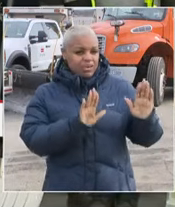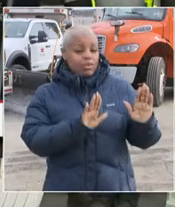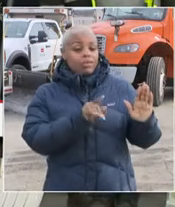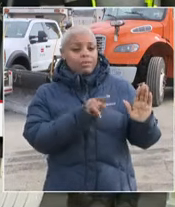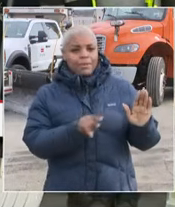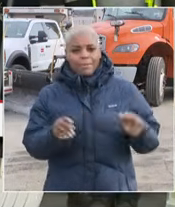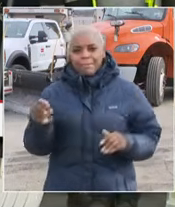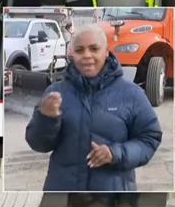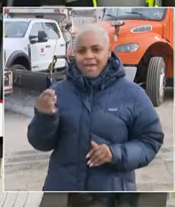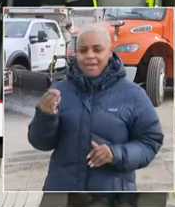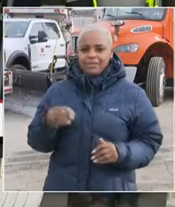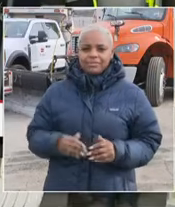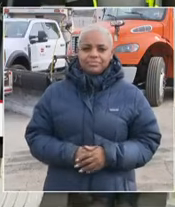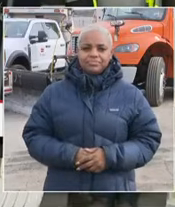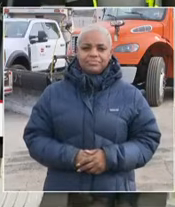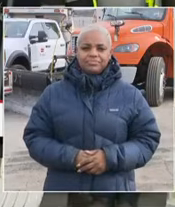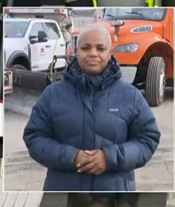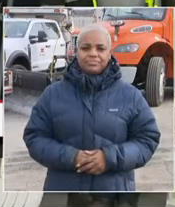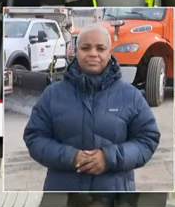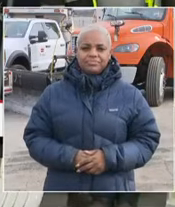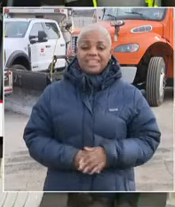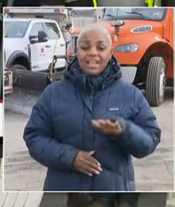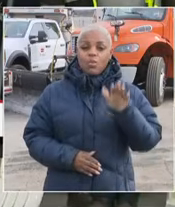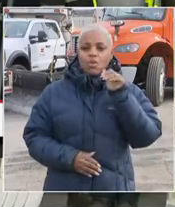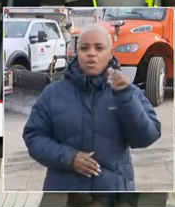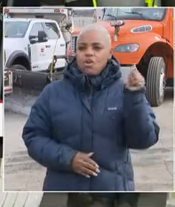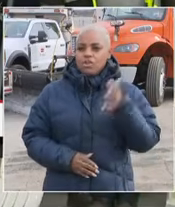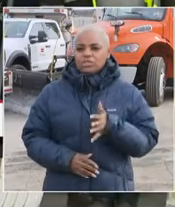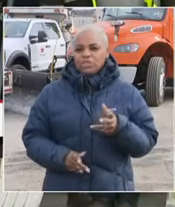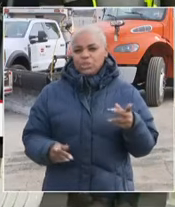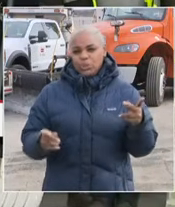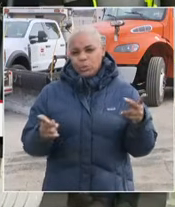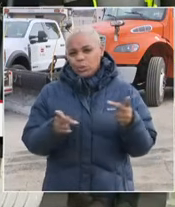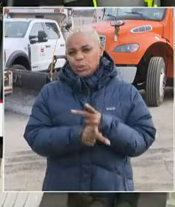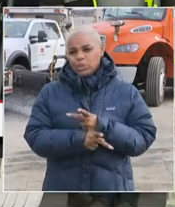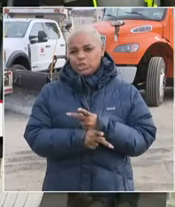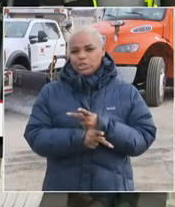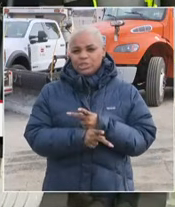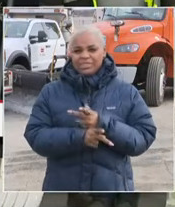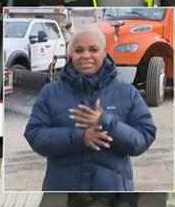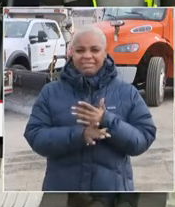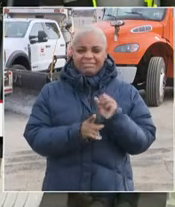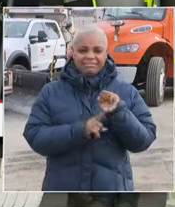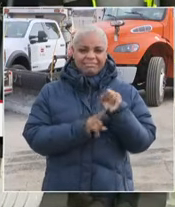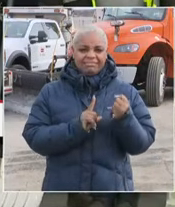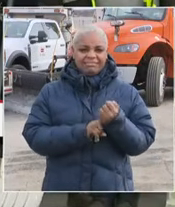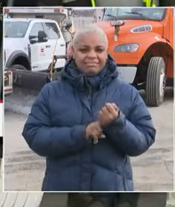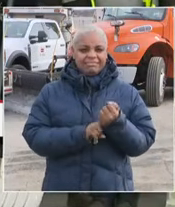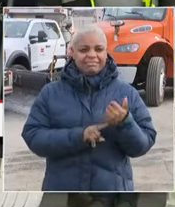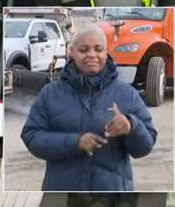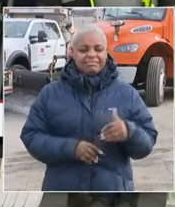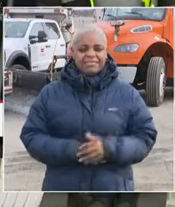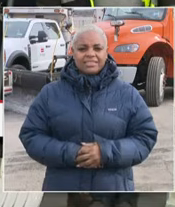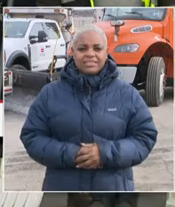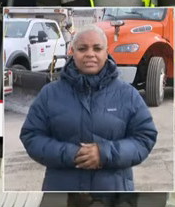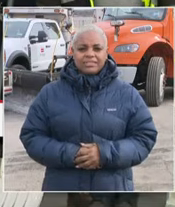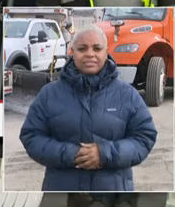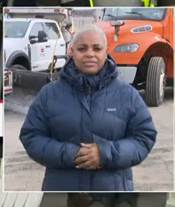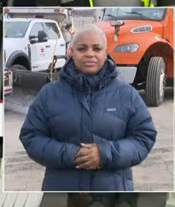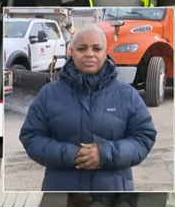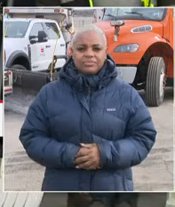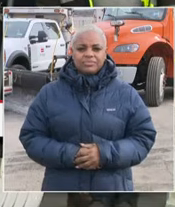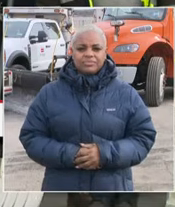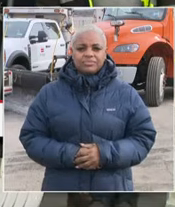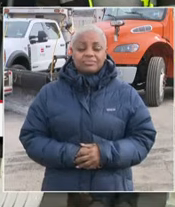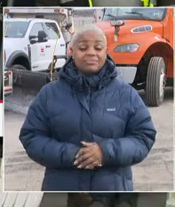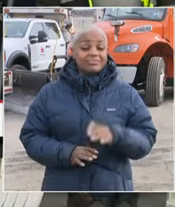will increase hazardous conditions. So at the same time, we're also headed into a very